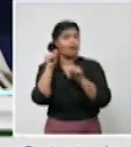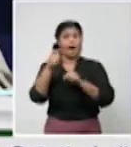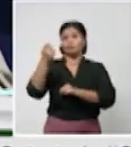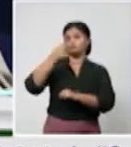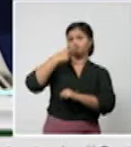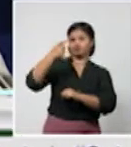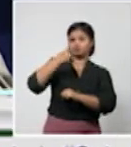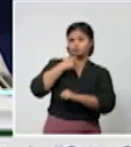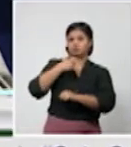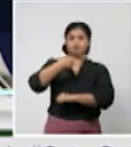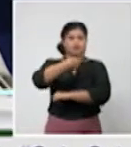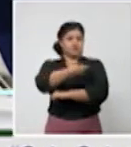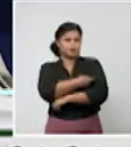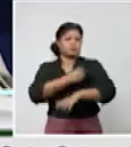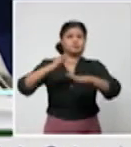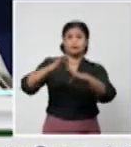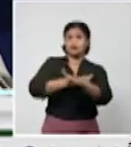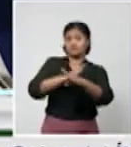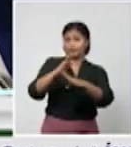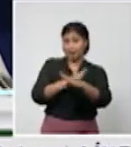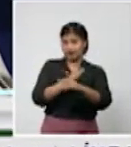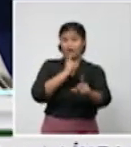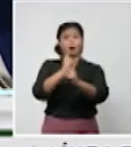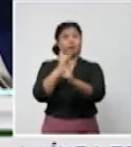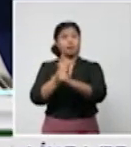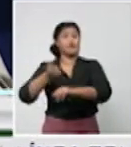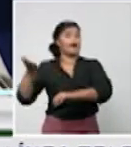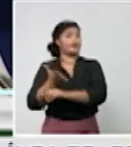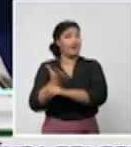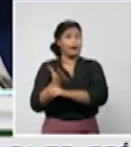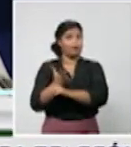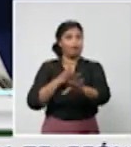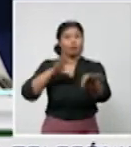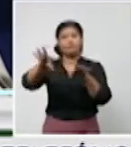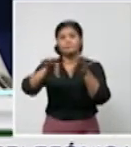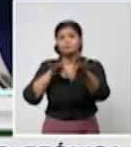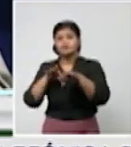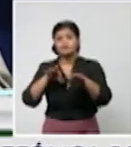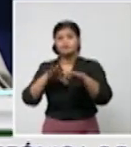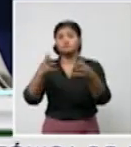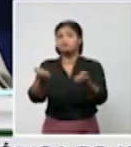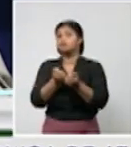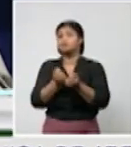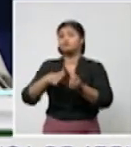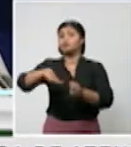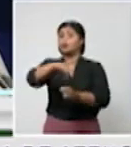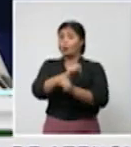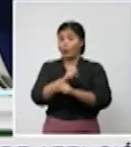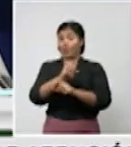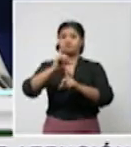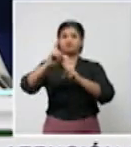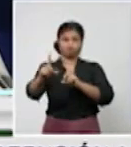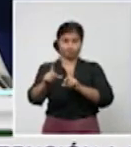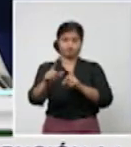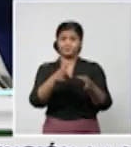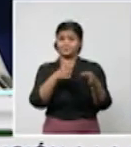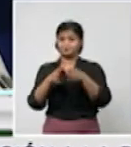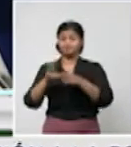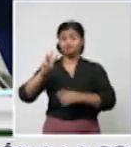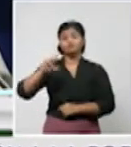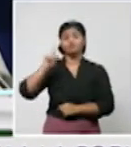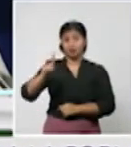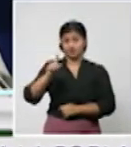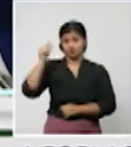period, as well as patients whose symptoms are developed during the hospital admission, which permits an early detection of the virus